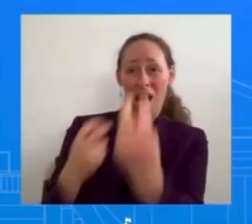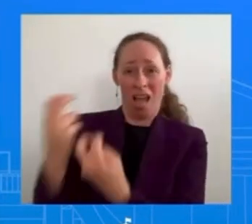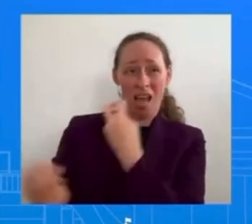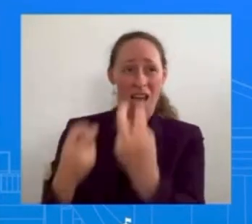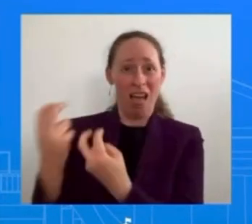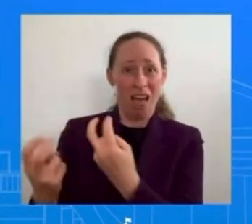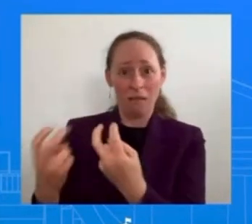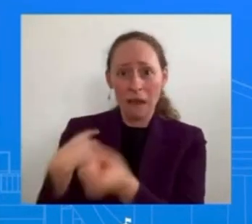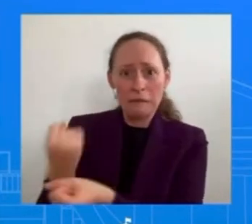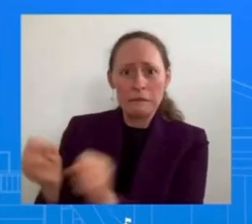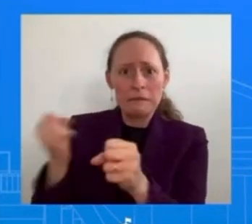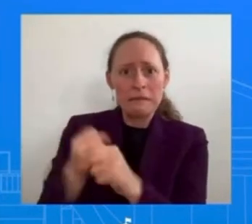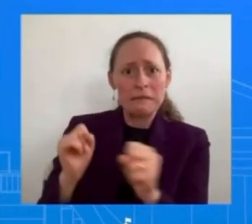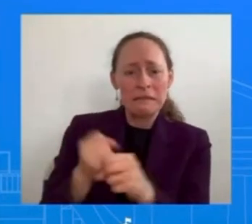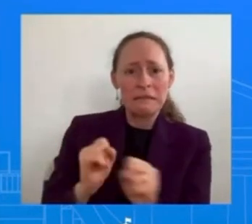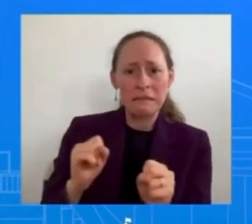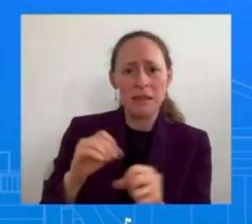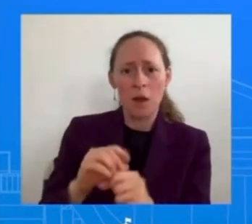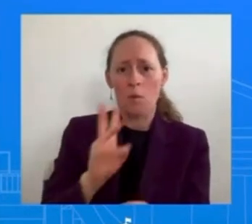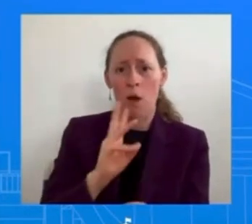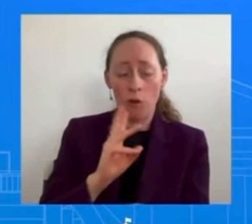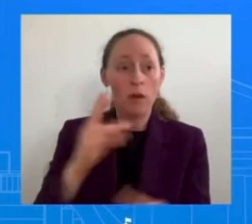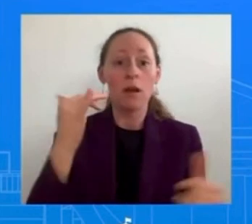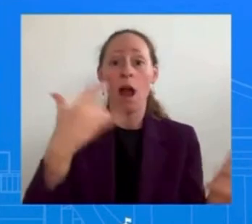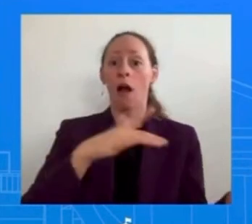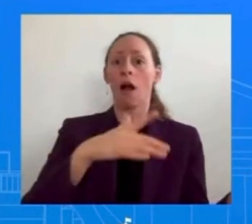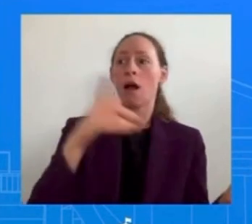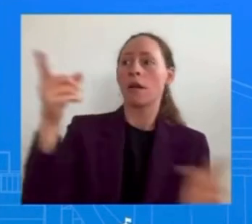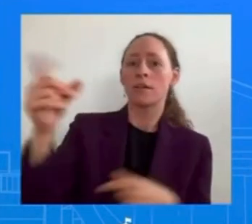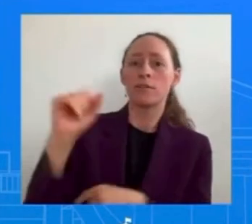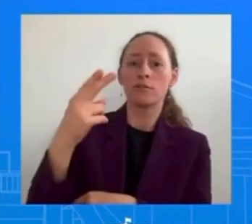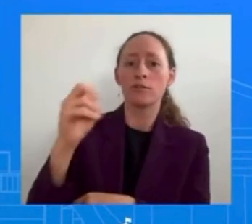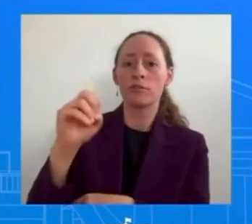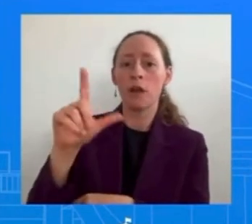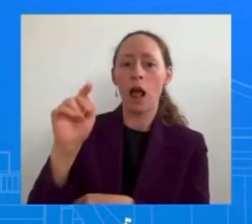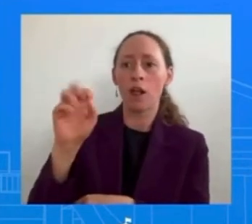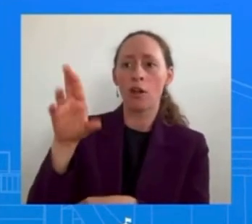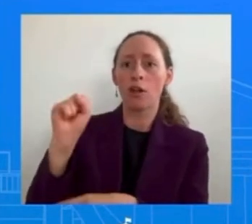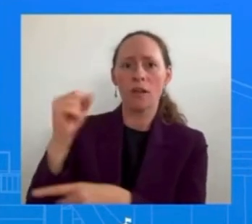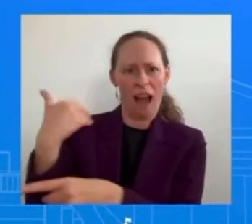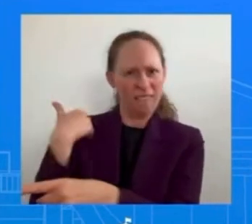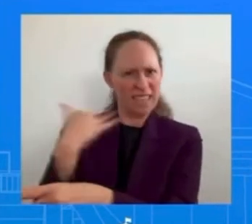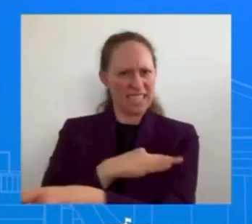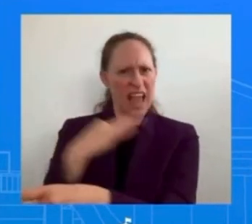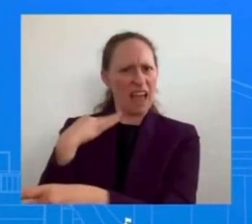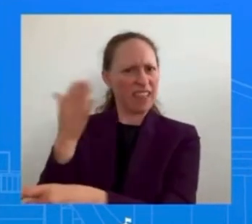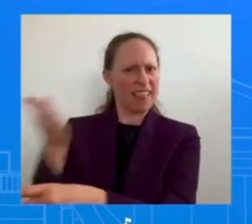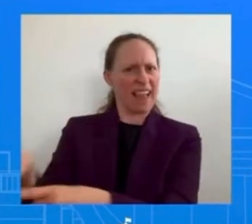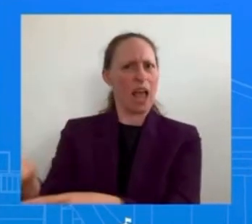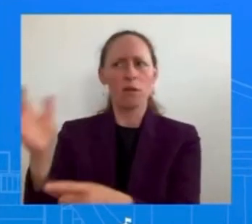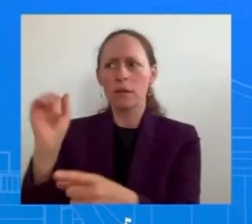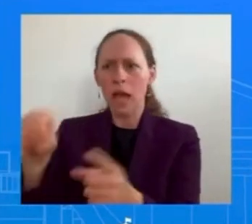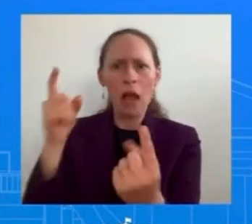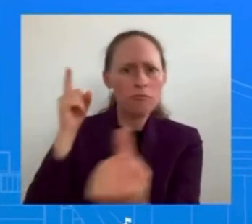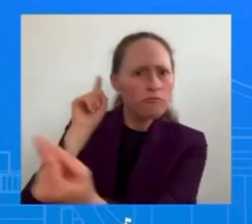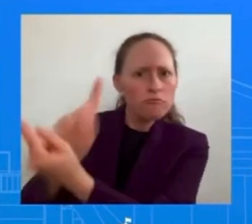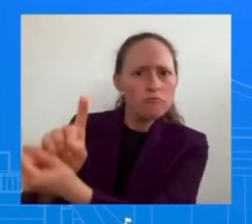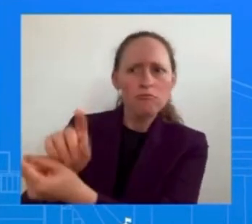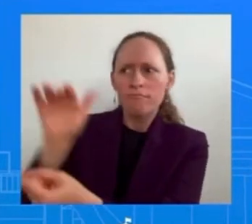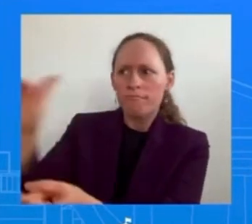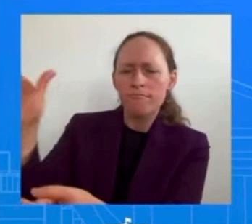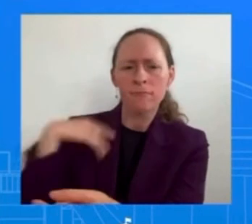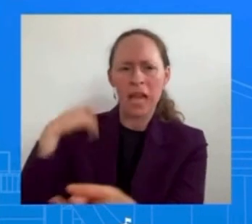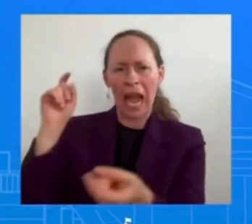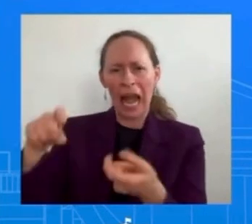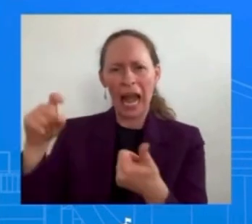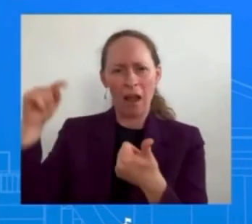individuals. They're right there. Our staff are walking and talking to the people and helping them register for assistance. We also have our voluntary agencies like the